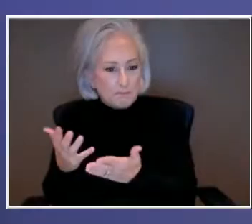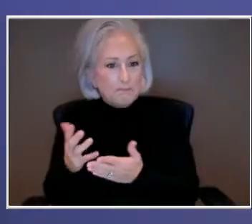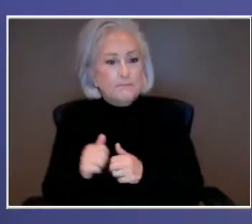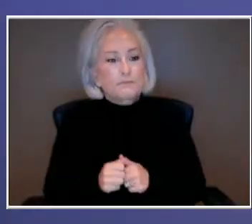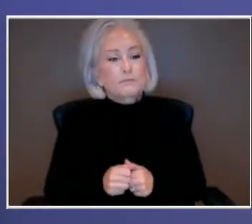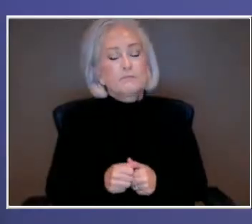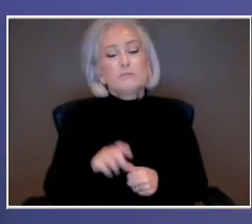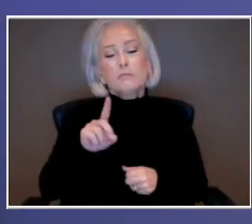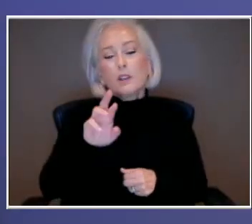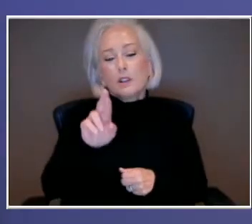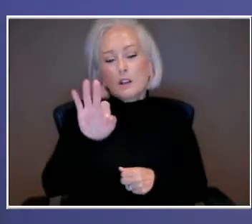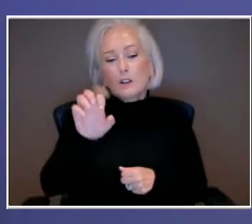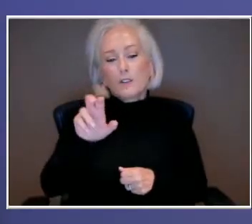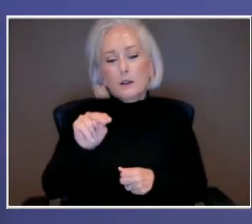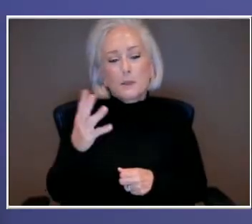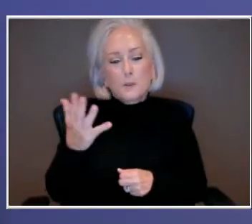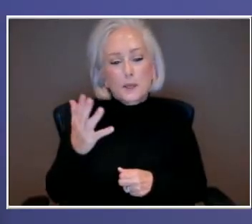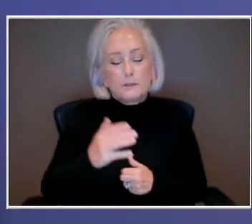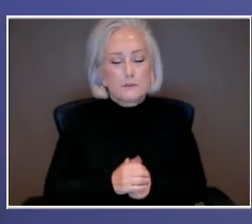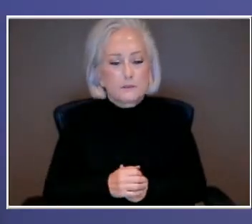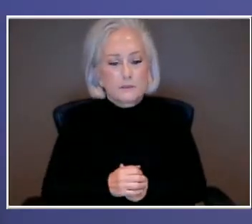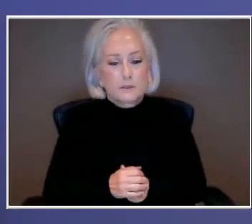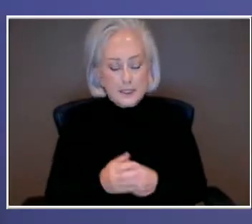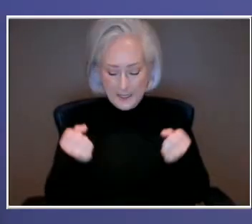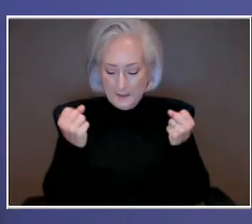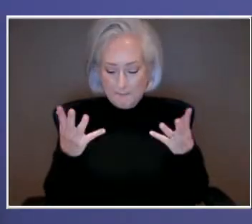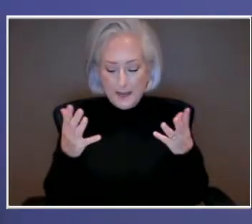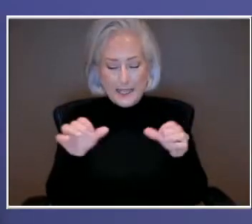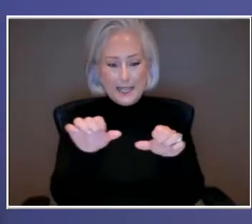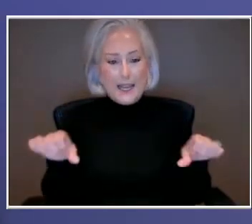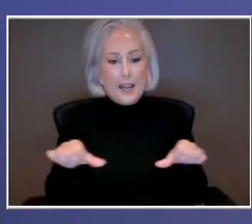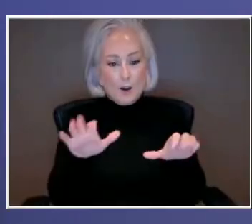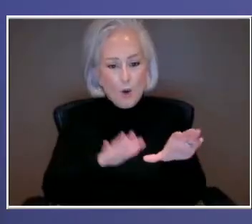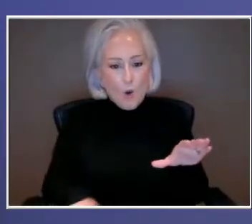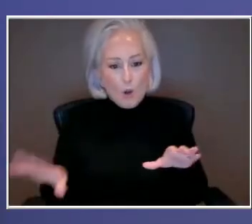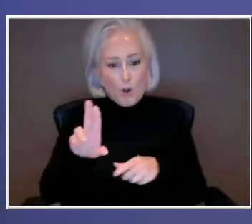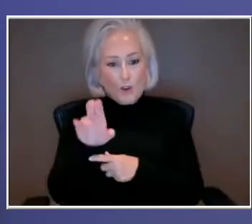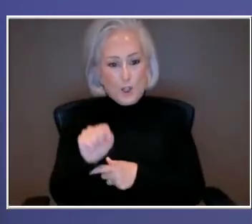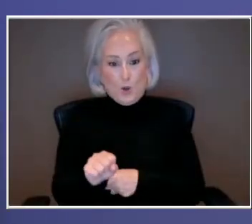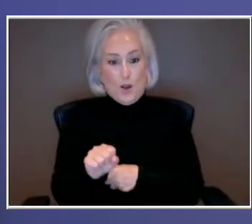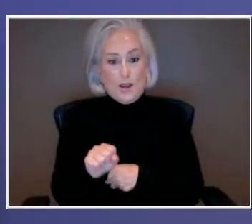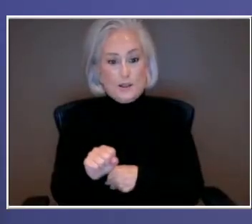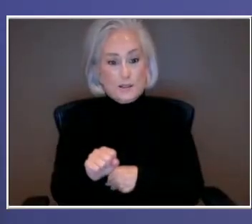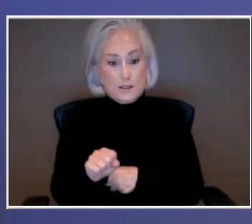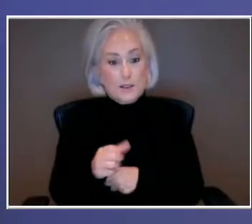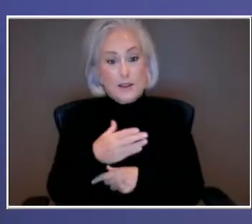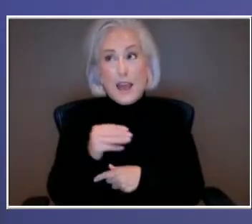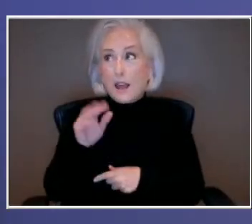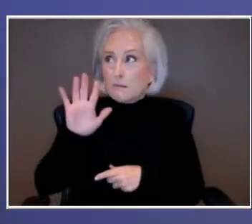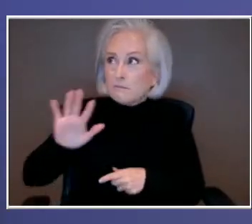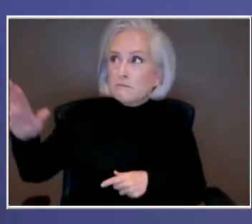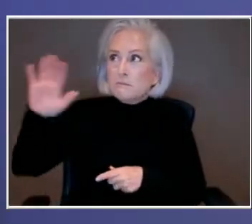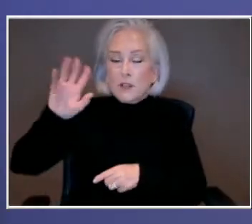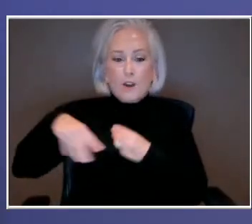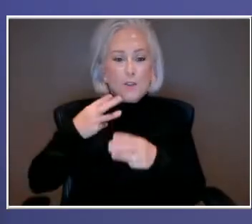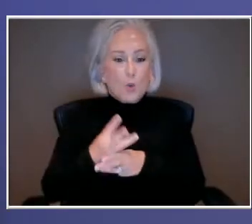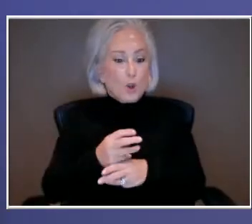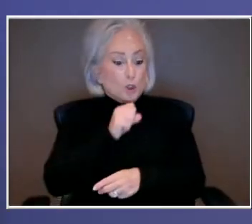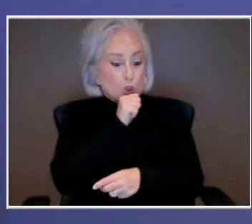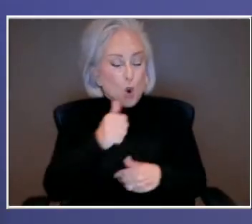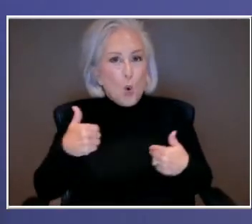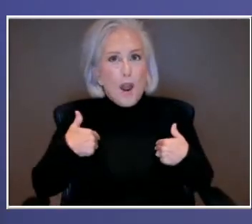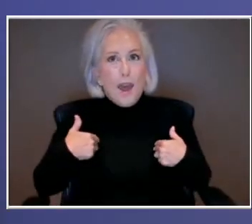there are many areas of the United States as well as the world that don't have breast radiologists, or their breast